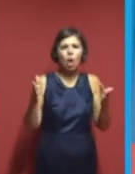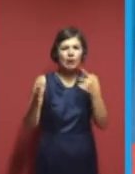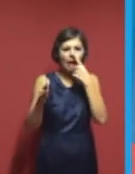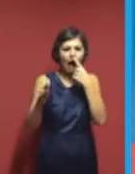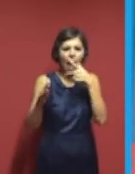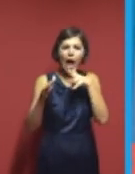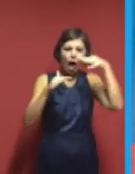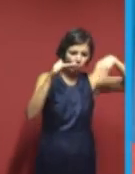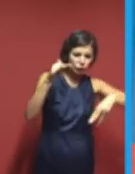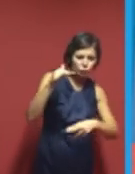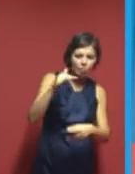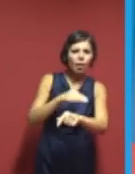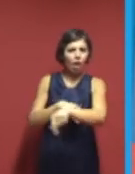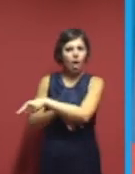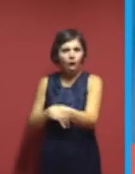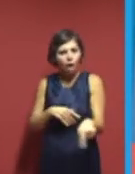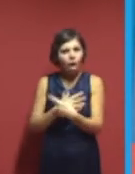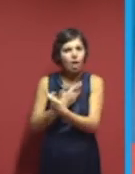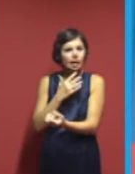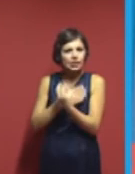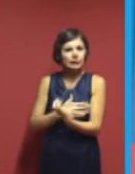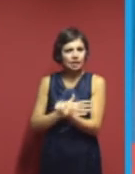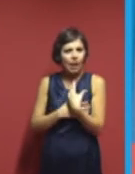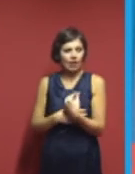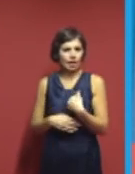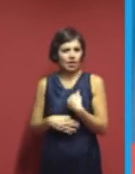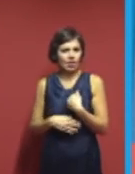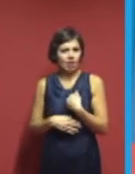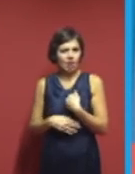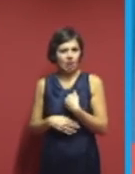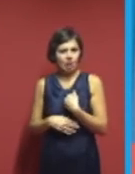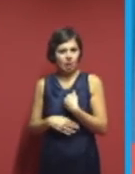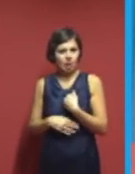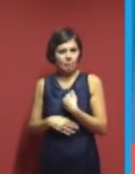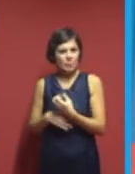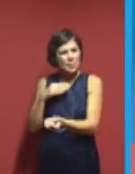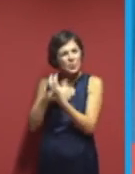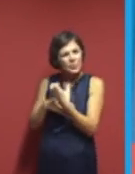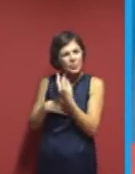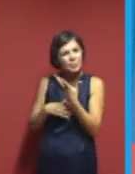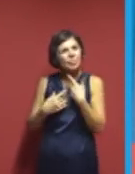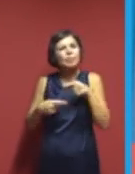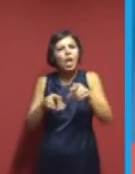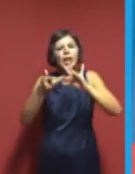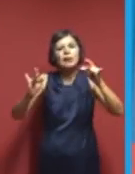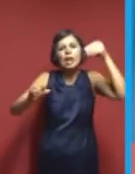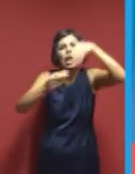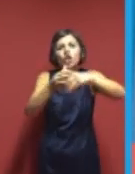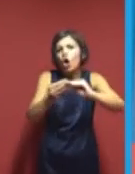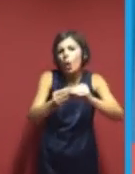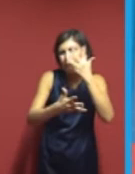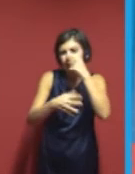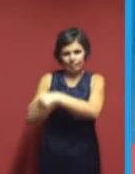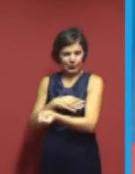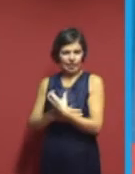this online so other people can benefit from their knowledge. Another element is exhibition. So each program has a presentation